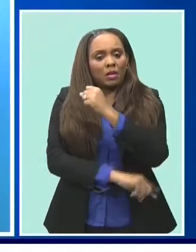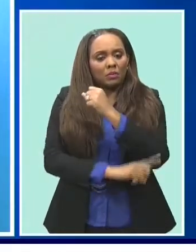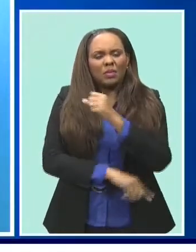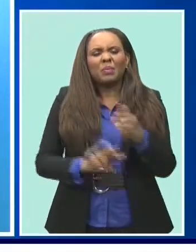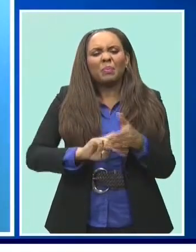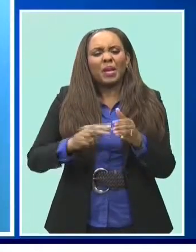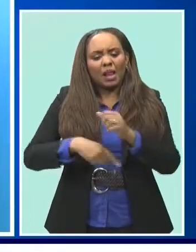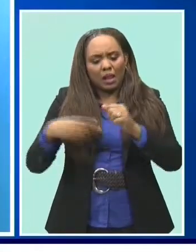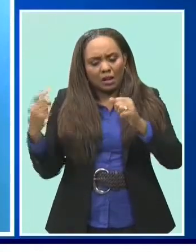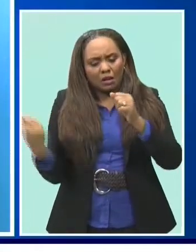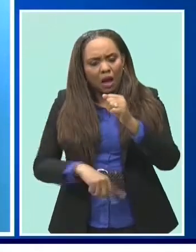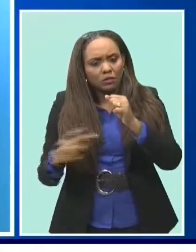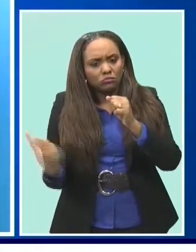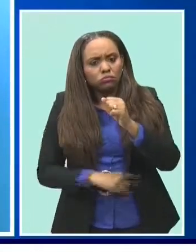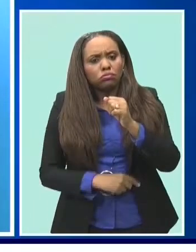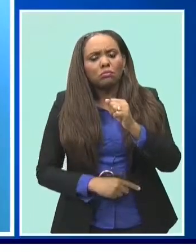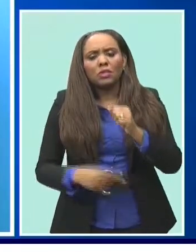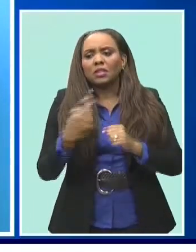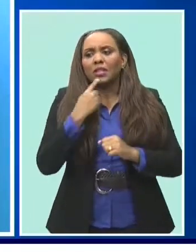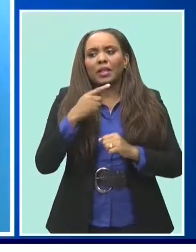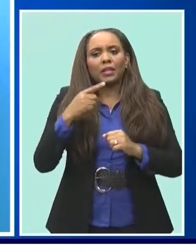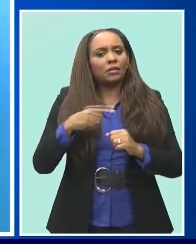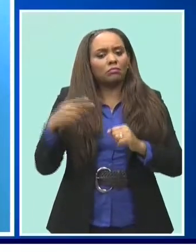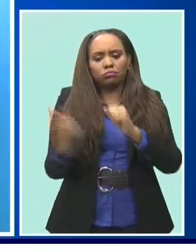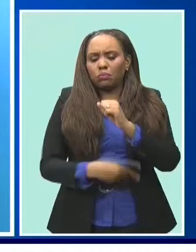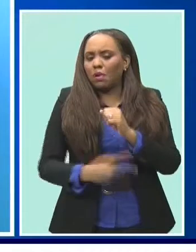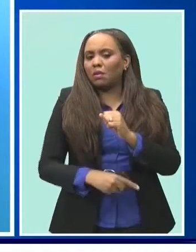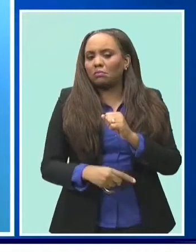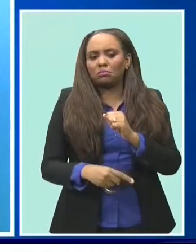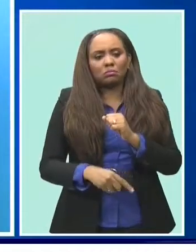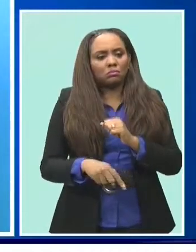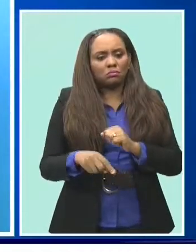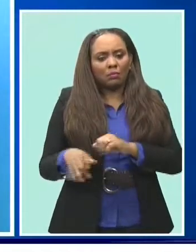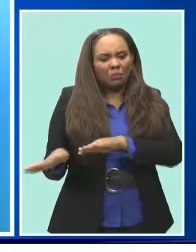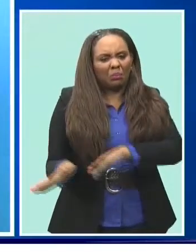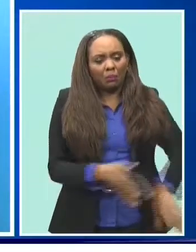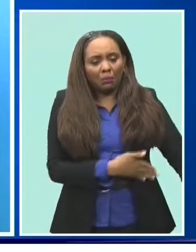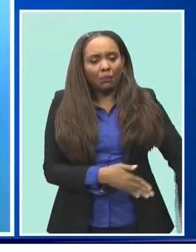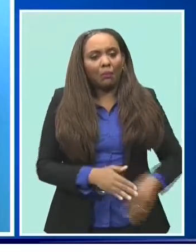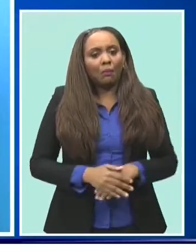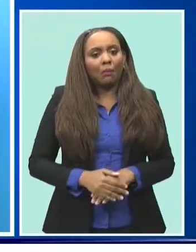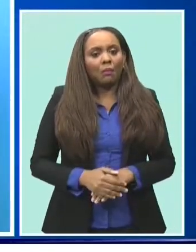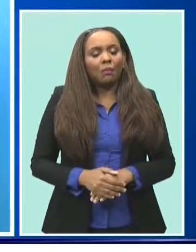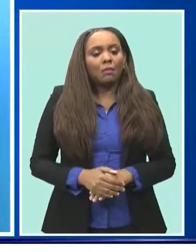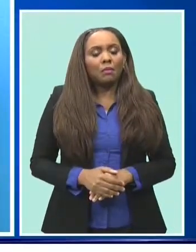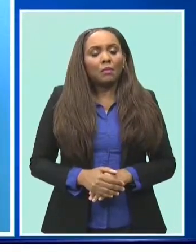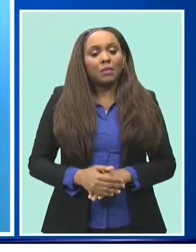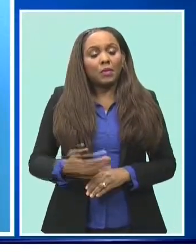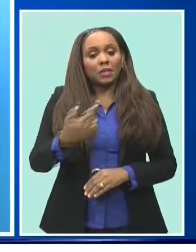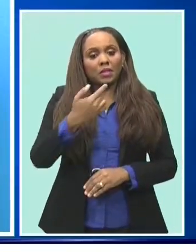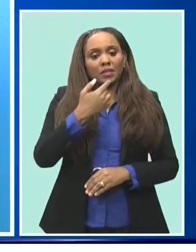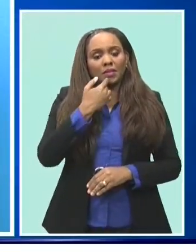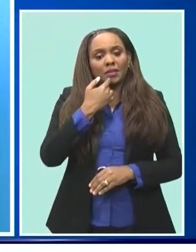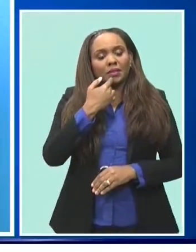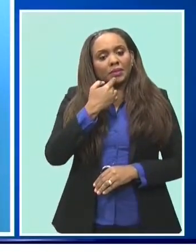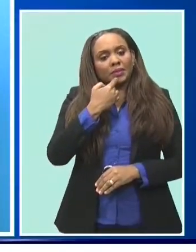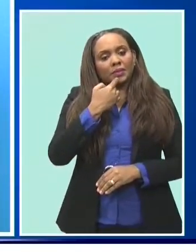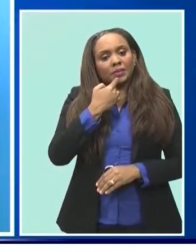have it on our law books anymore, and so on. And the fact that they spoke to the fact that